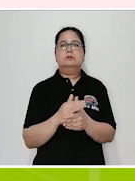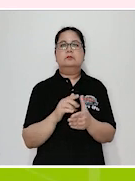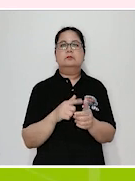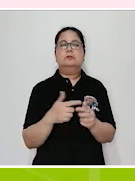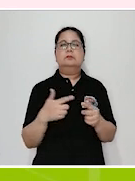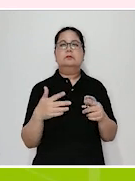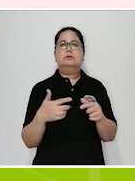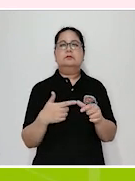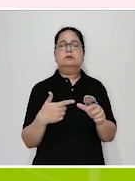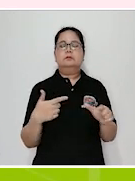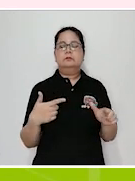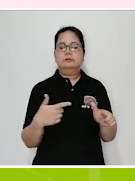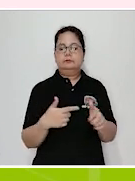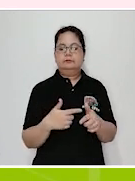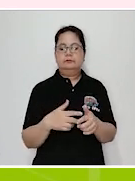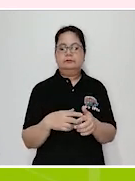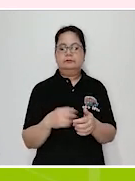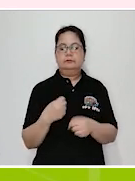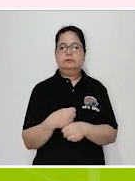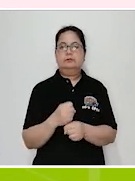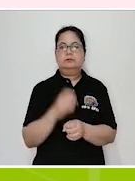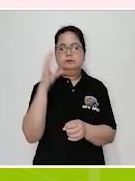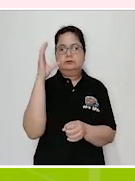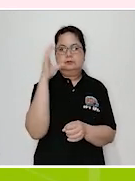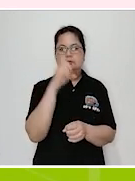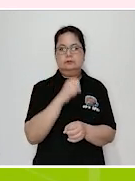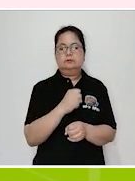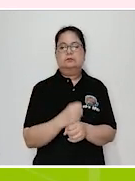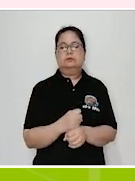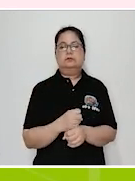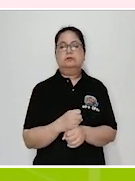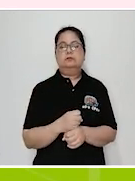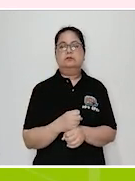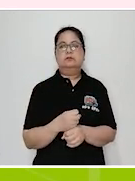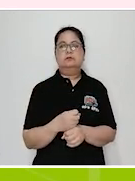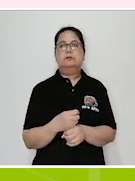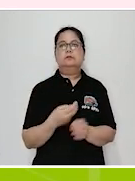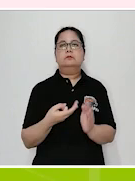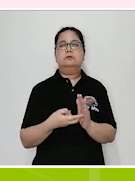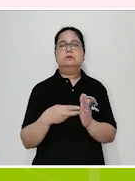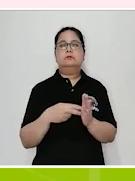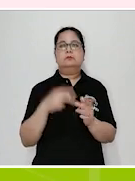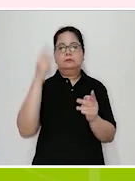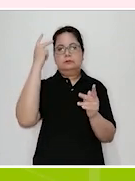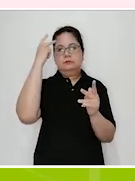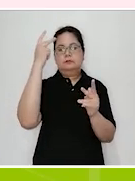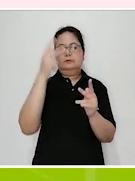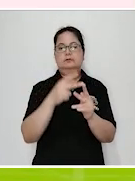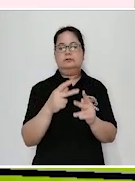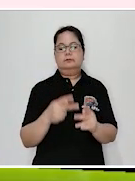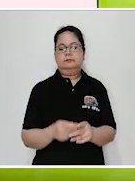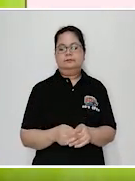make connections, and draw conclusions about the text's meaning and purpose.